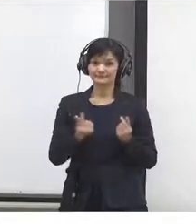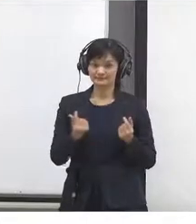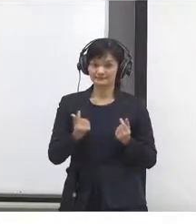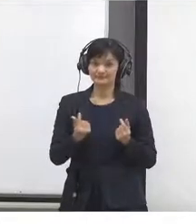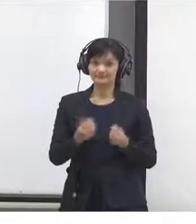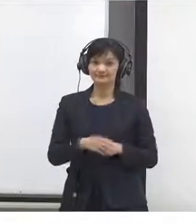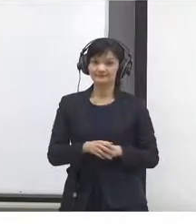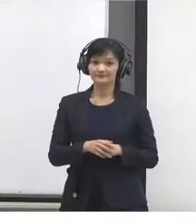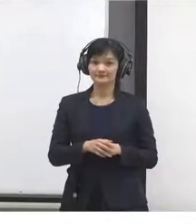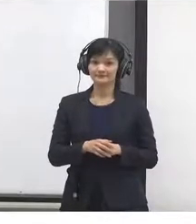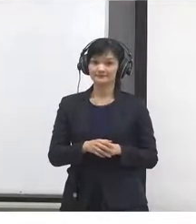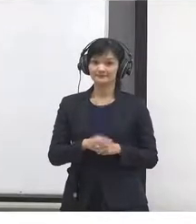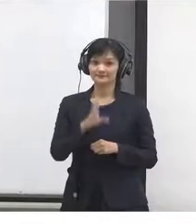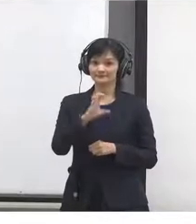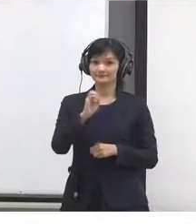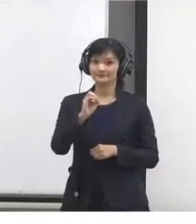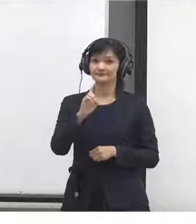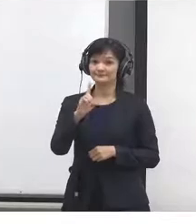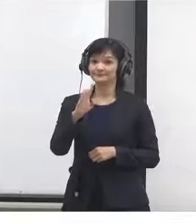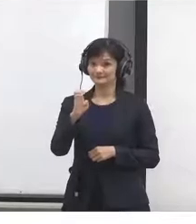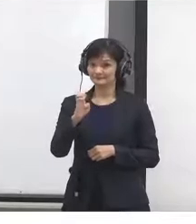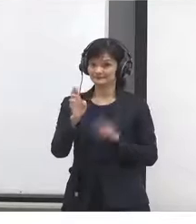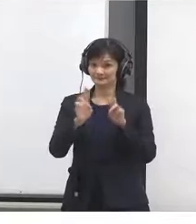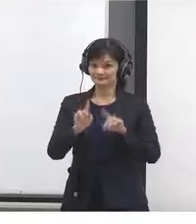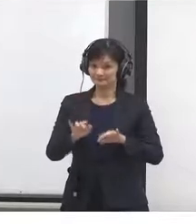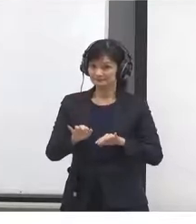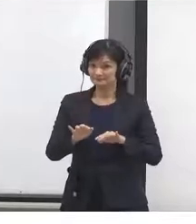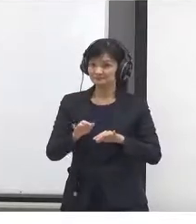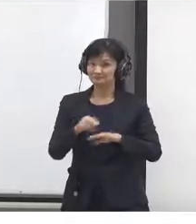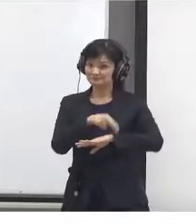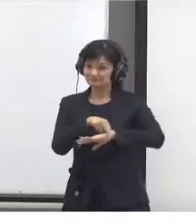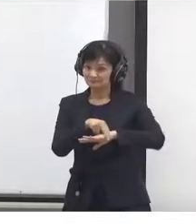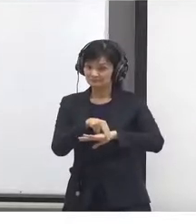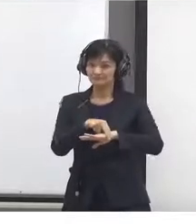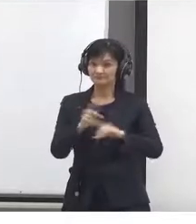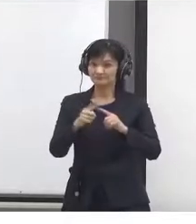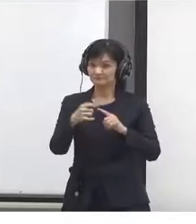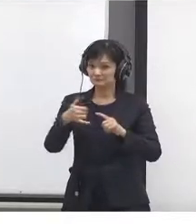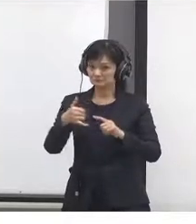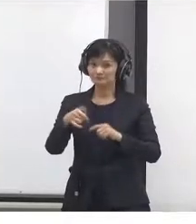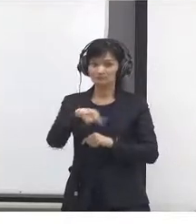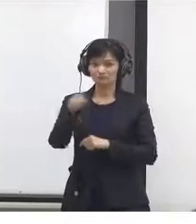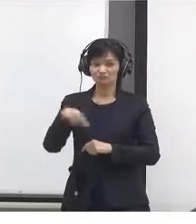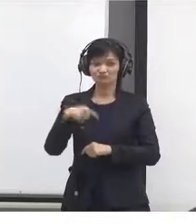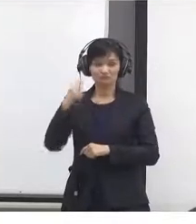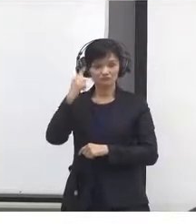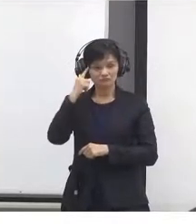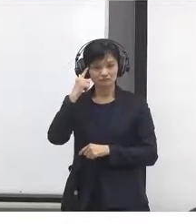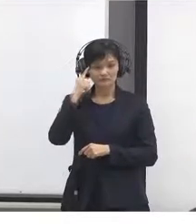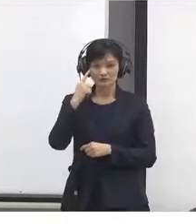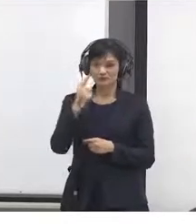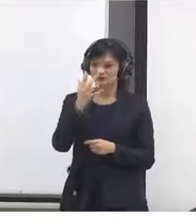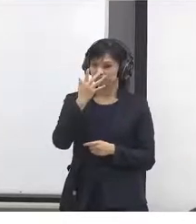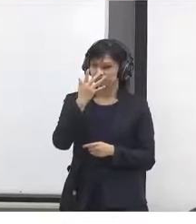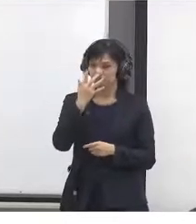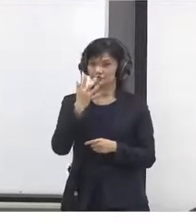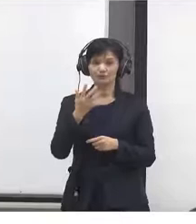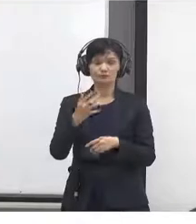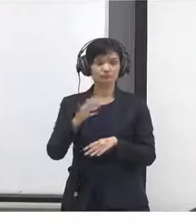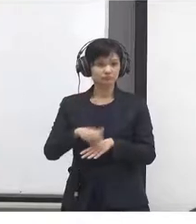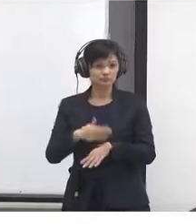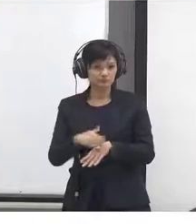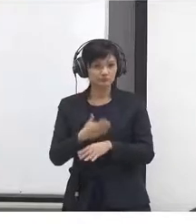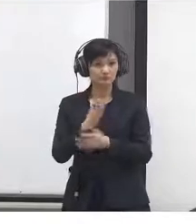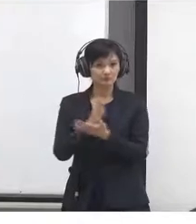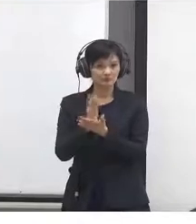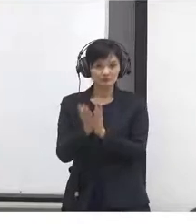not want to do, or they are not good at that. But actually, I think another very important thing is